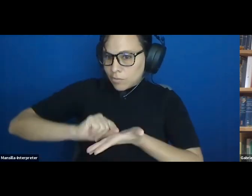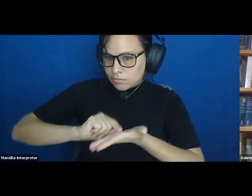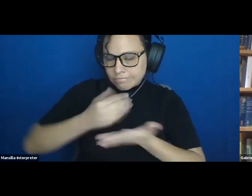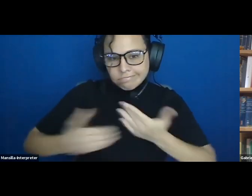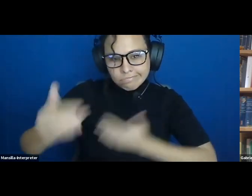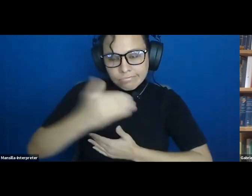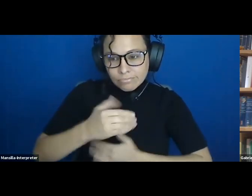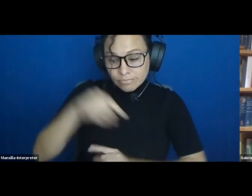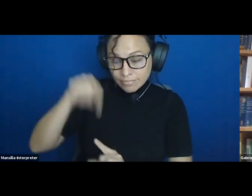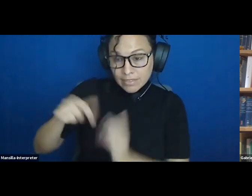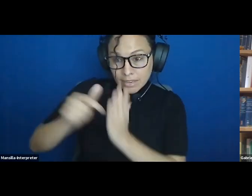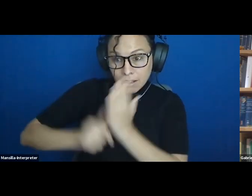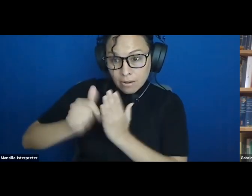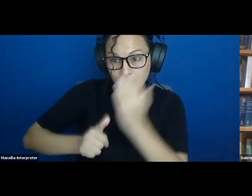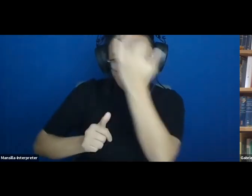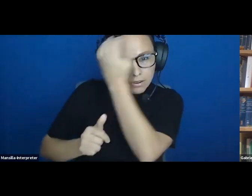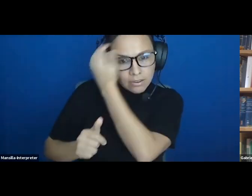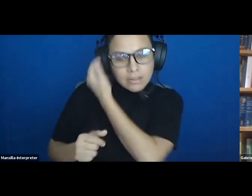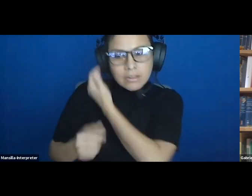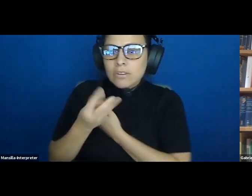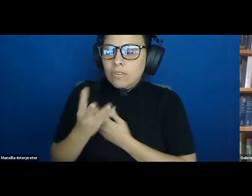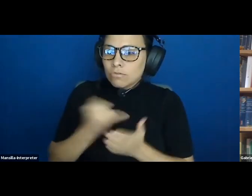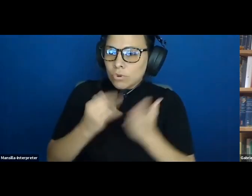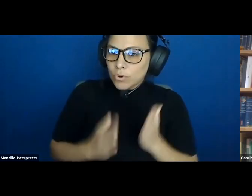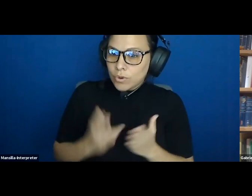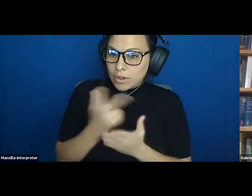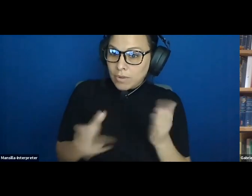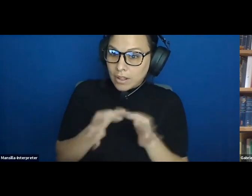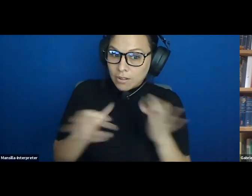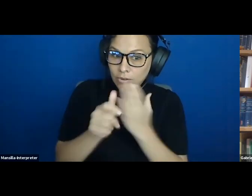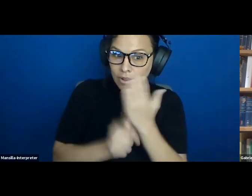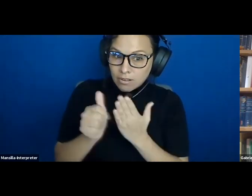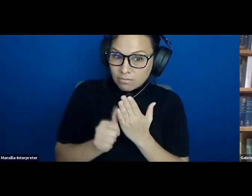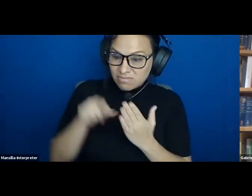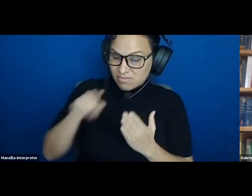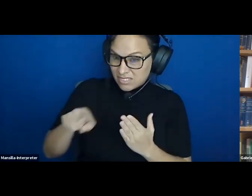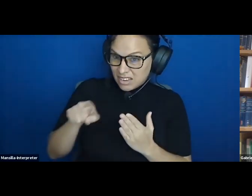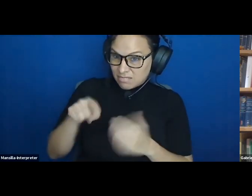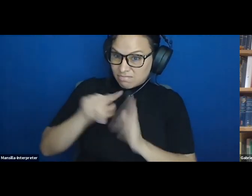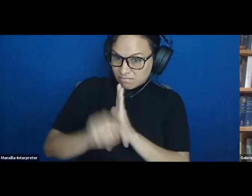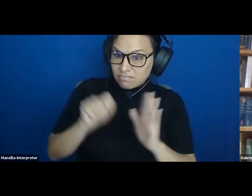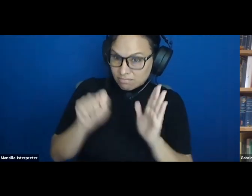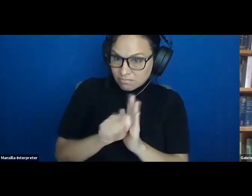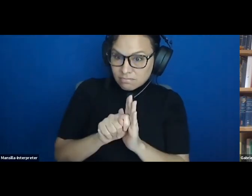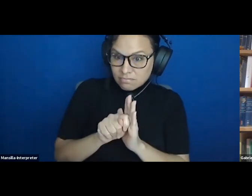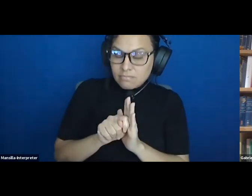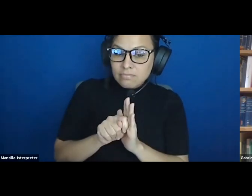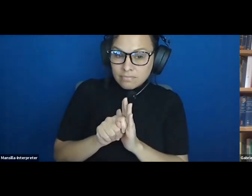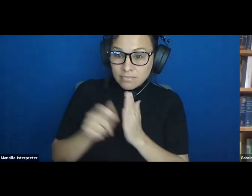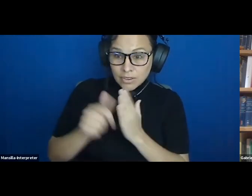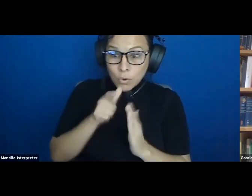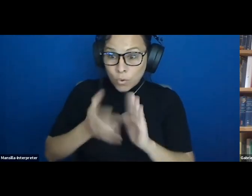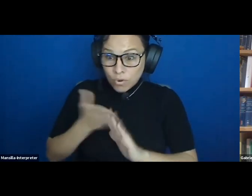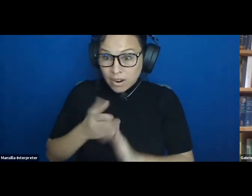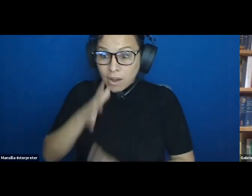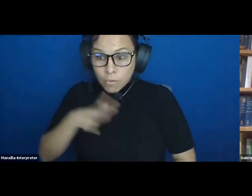El Corno Emplumado is one of the few artistic bilingual magazines of the era, a magazine that was run by a woman